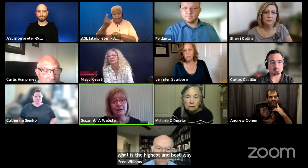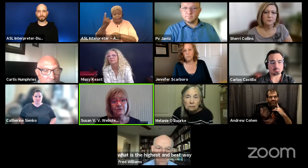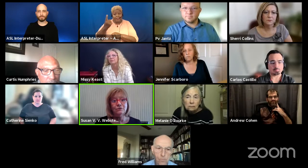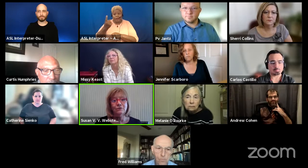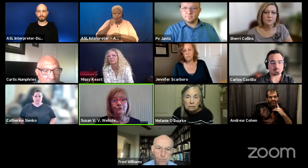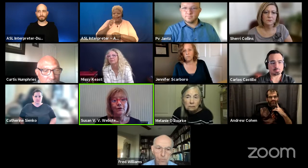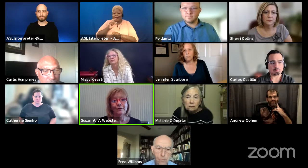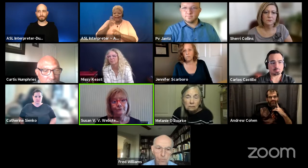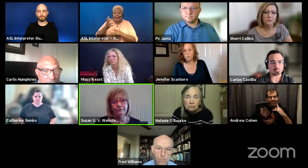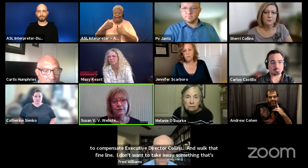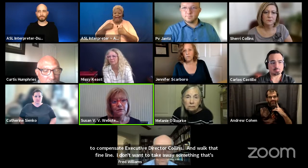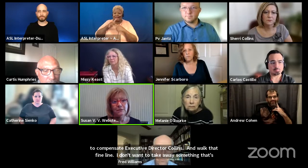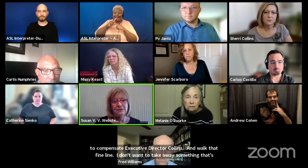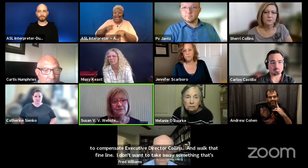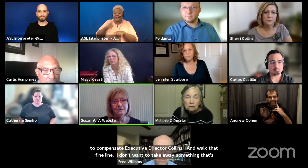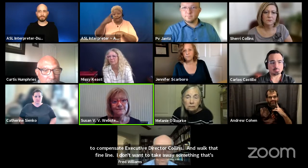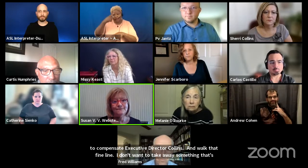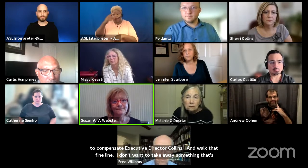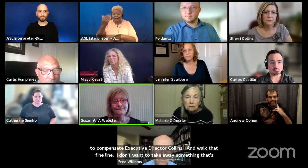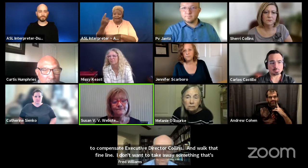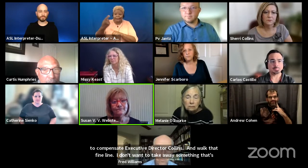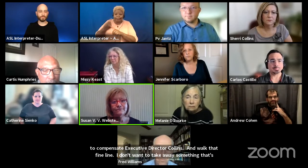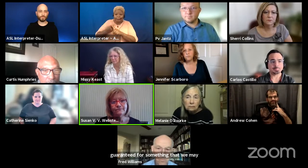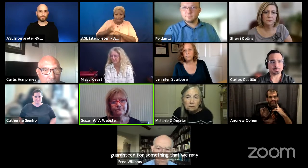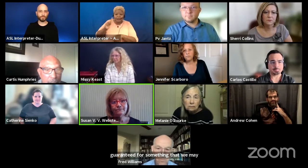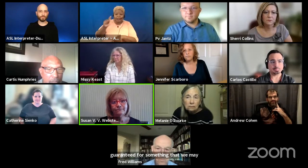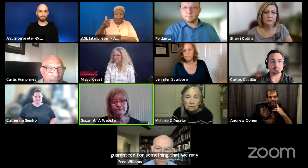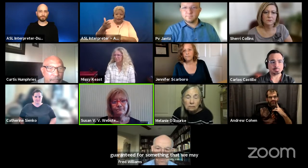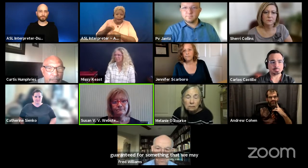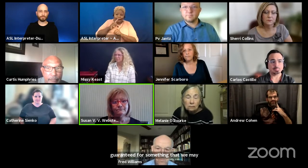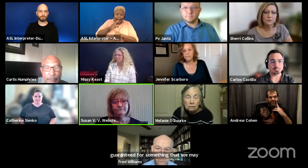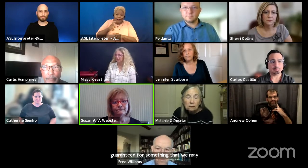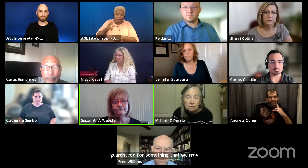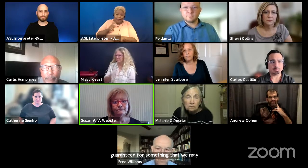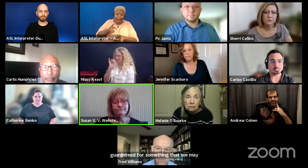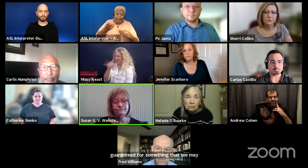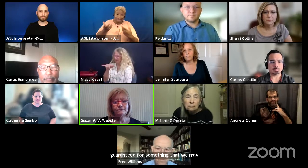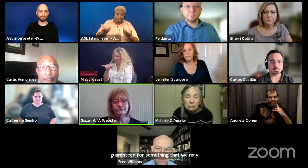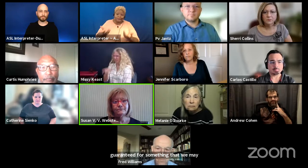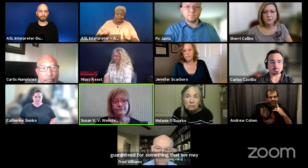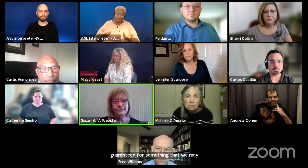something that we may not get an answer for another 15 months.